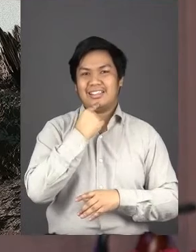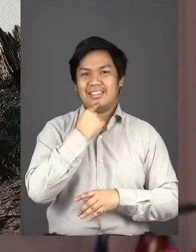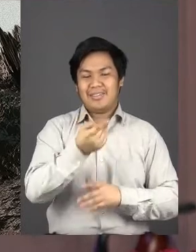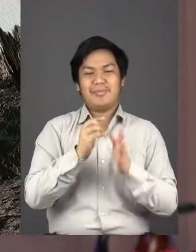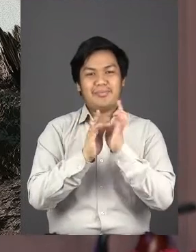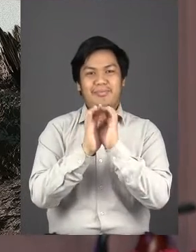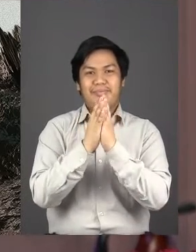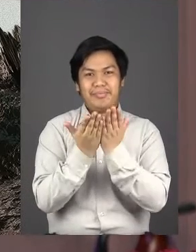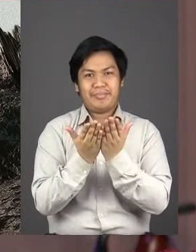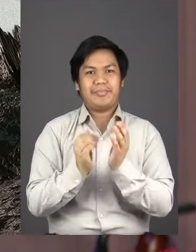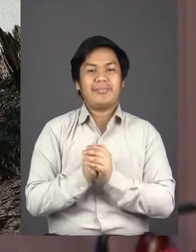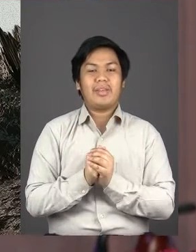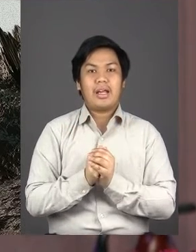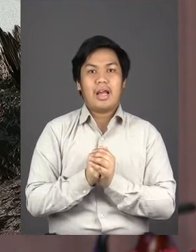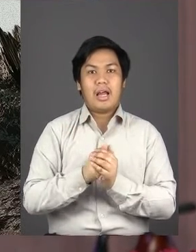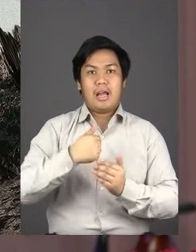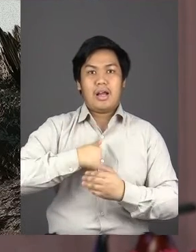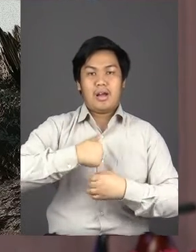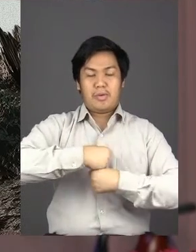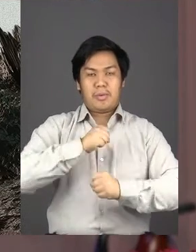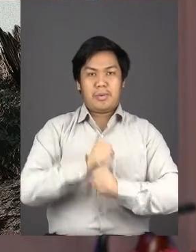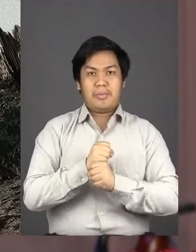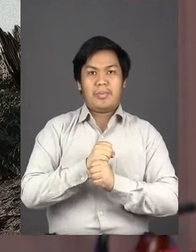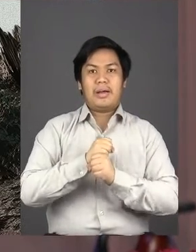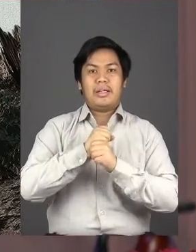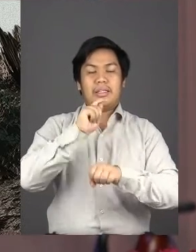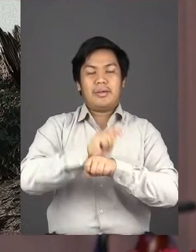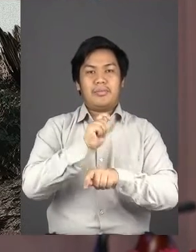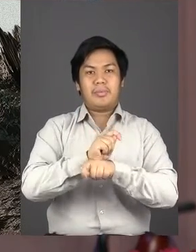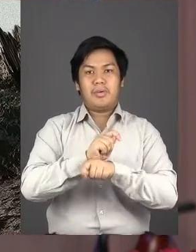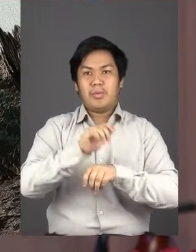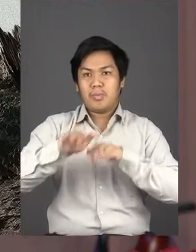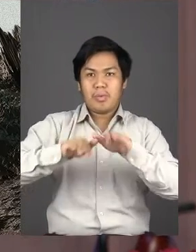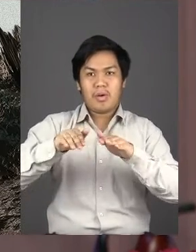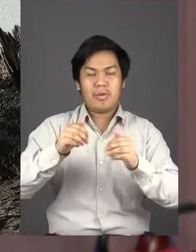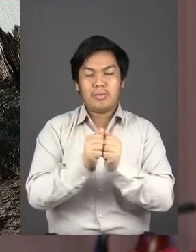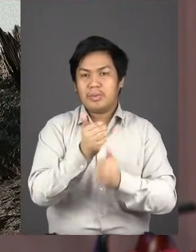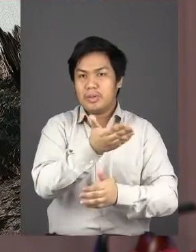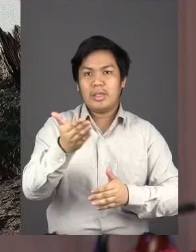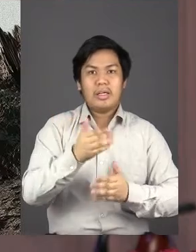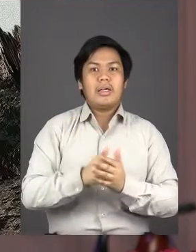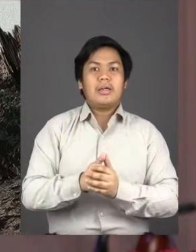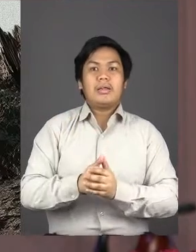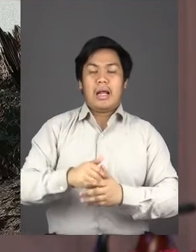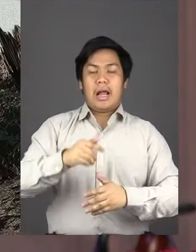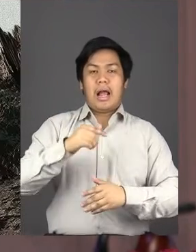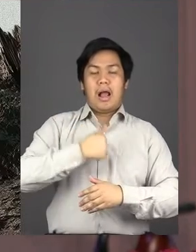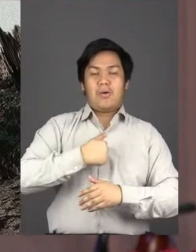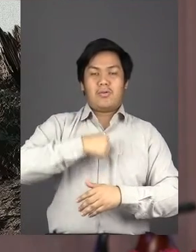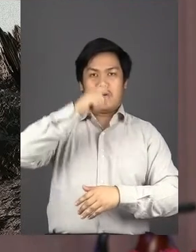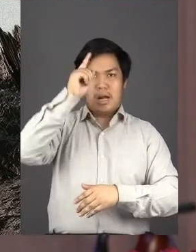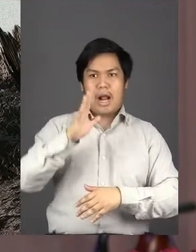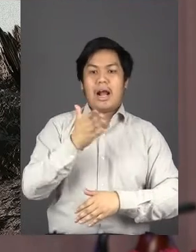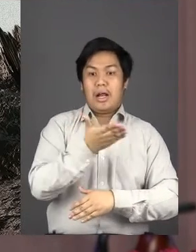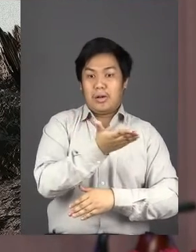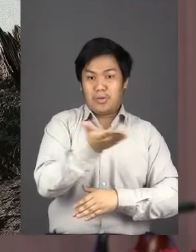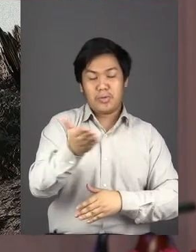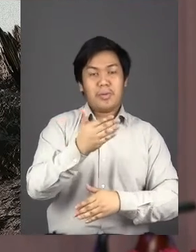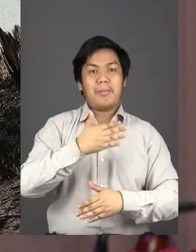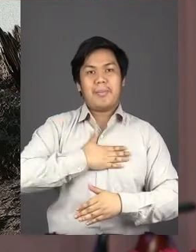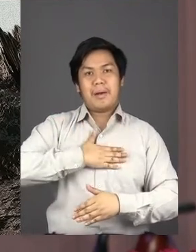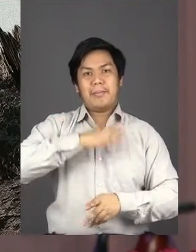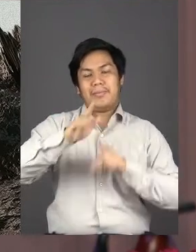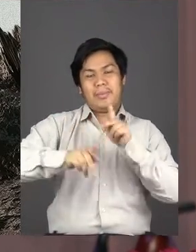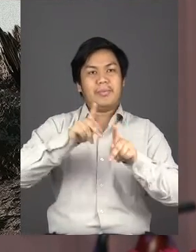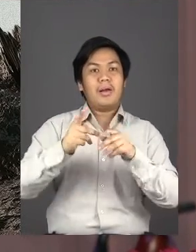6:16. I will make my dwelling among them and walk among them, and I will be their God, and they shall be my people. Sinabi din po